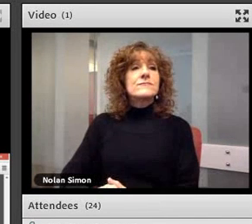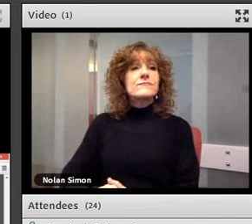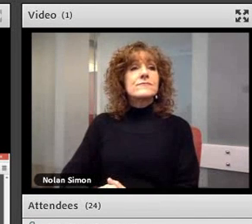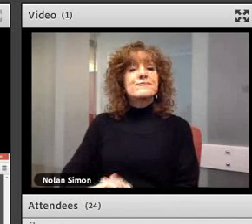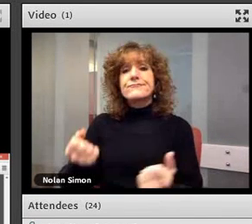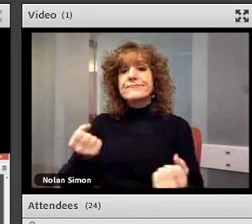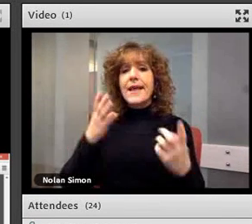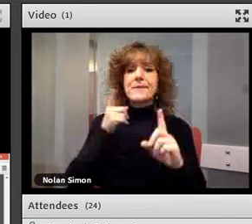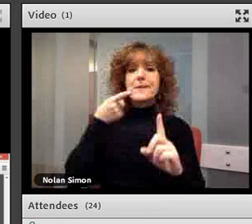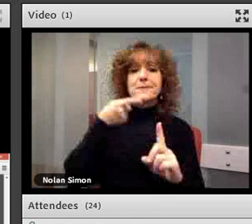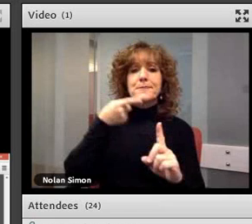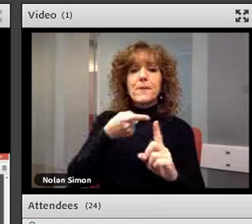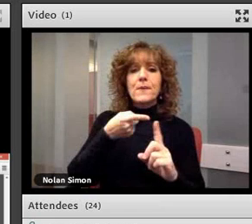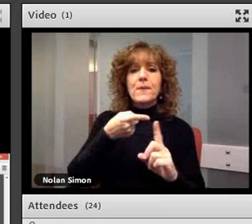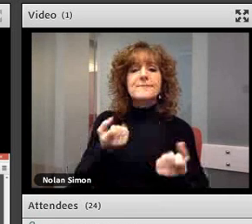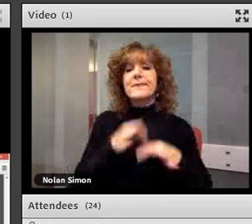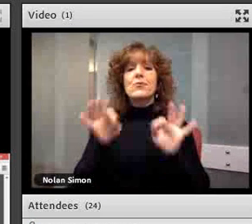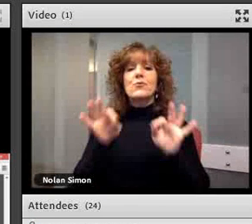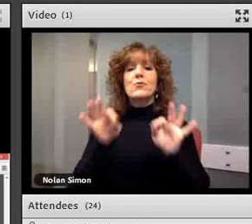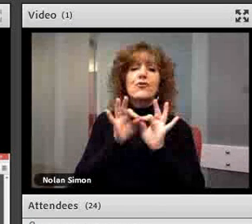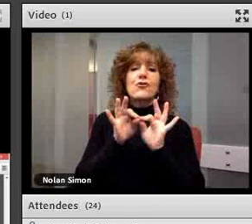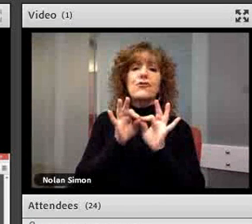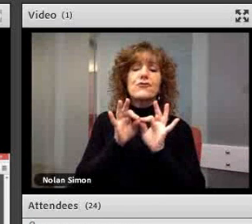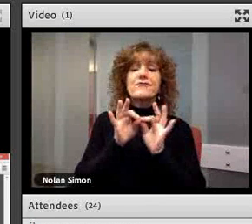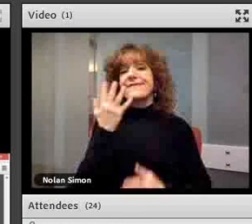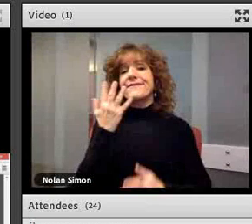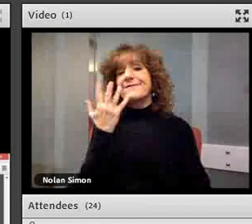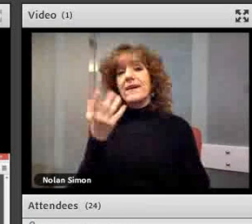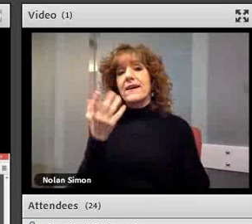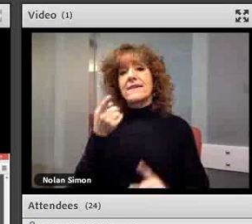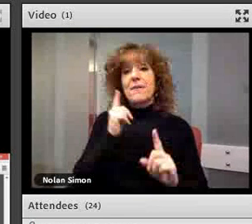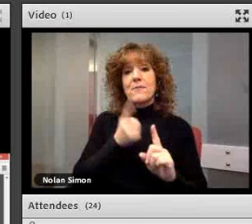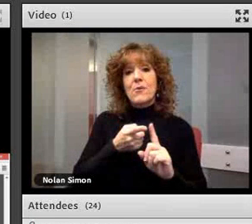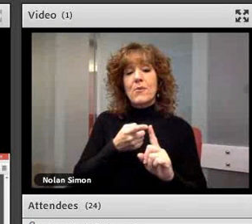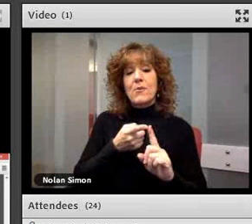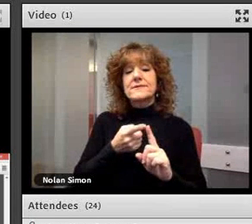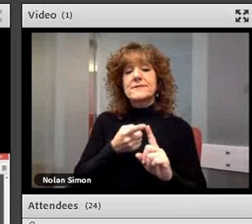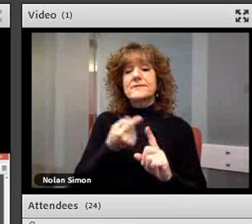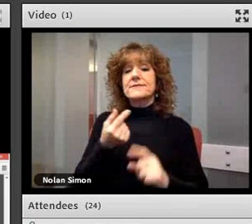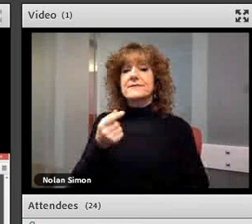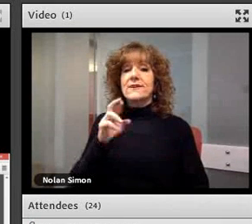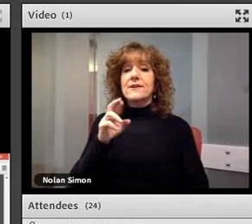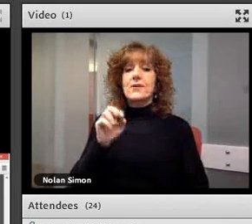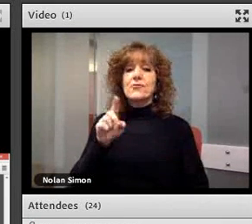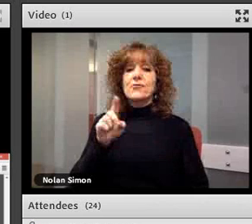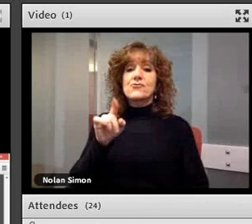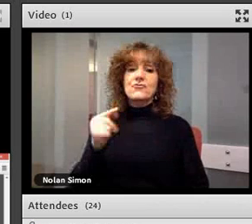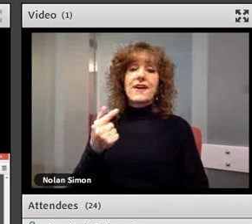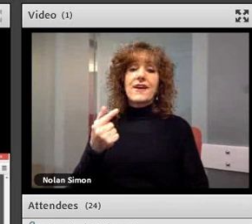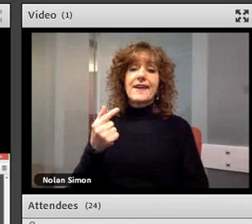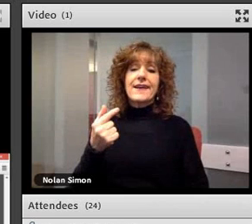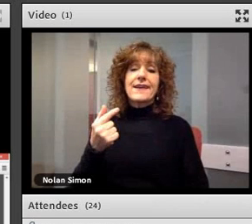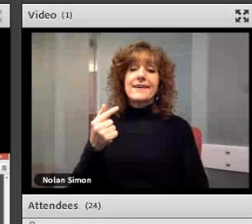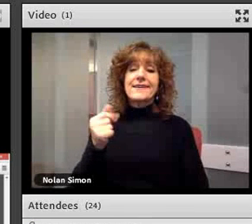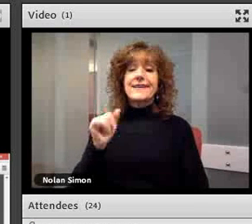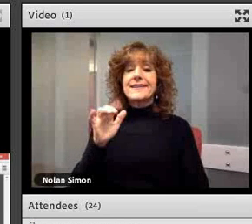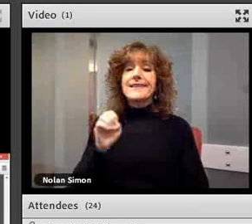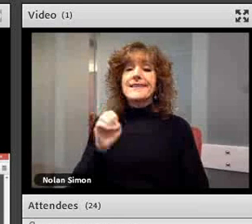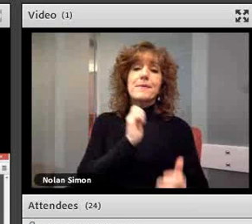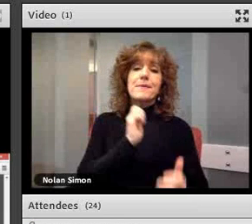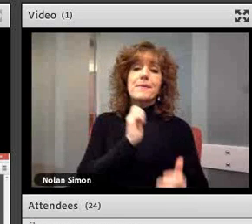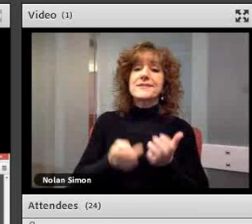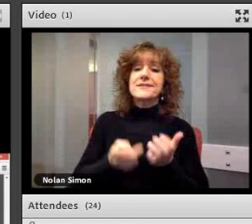and how many points. Maybe it's worth 5 points, and the grading scale, pass,